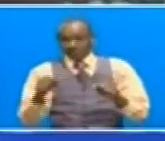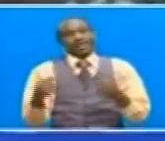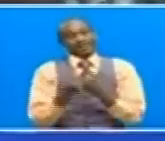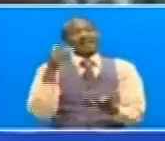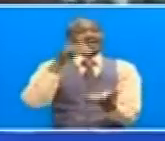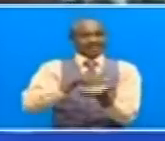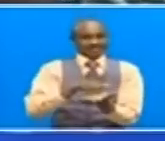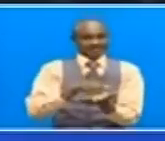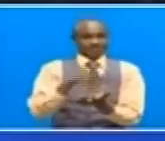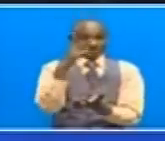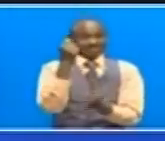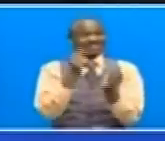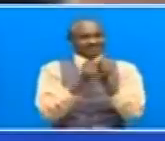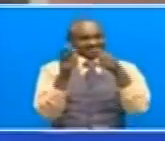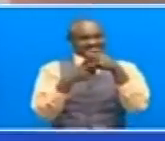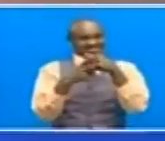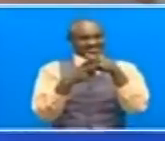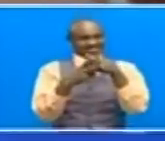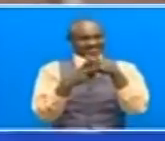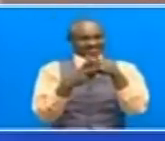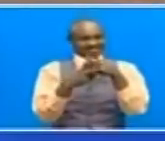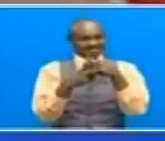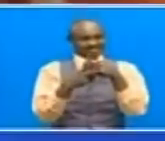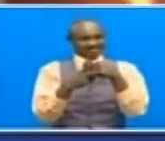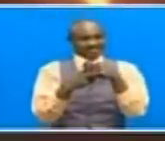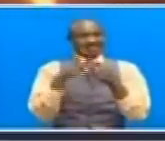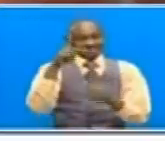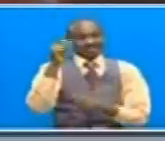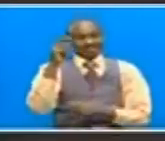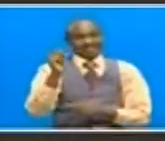in 2017. Jogeo, KTN News.